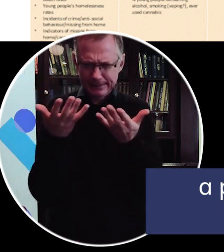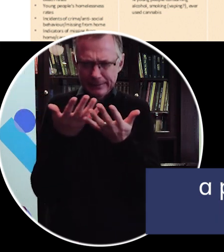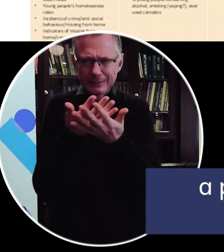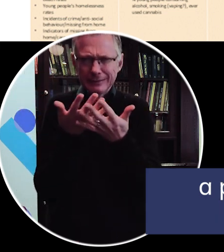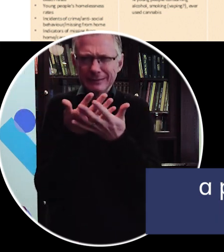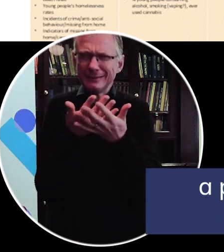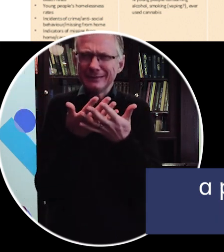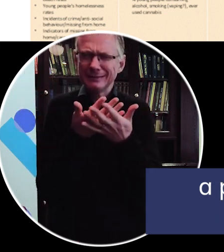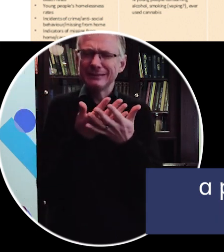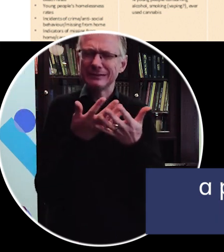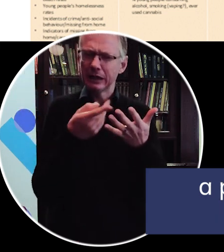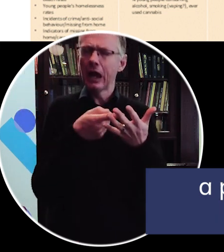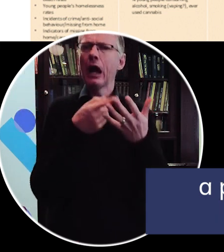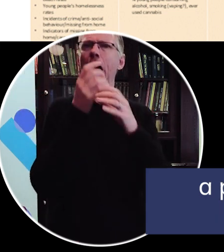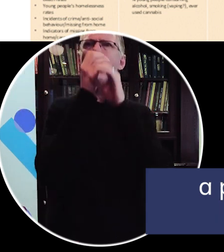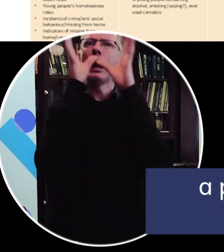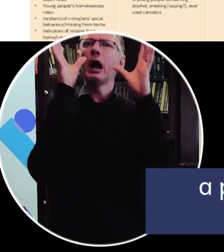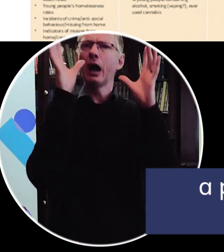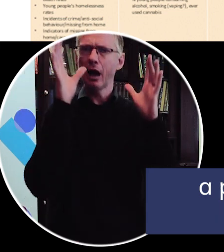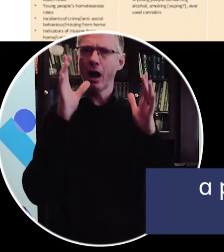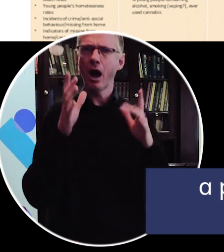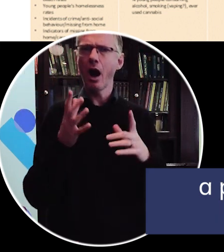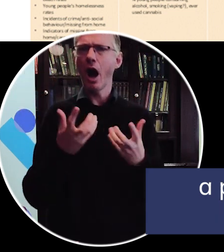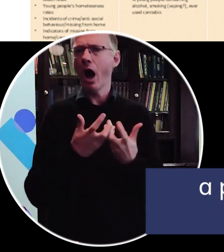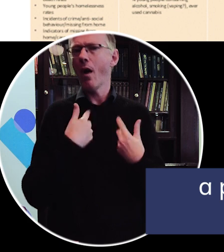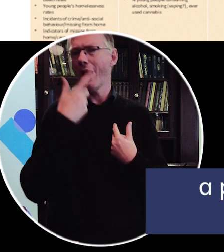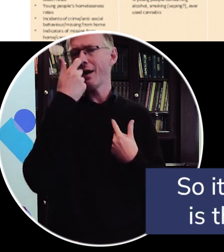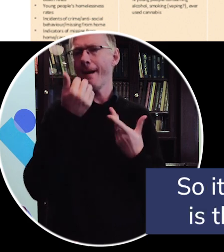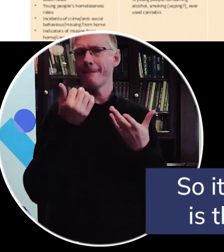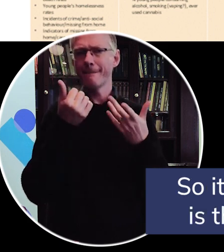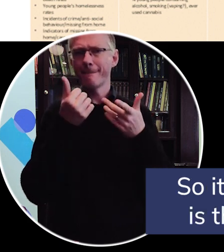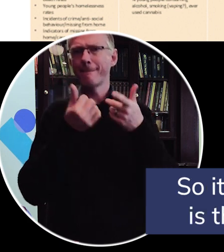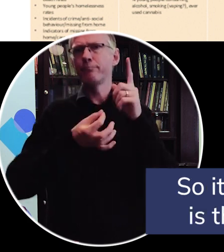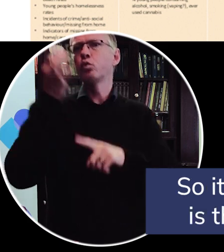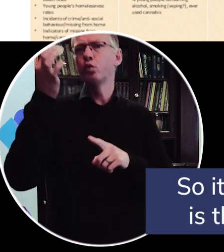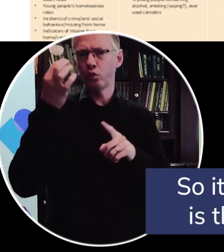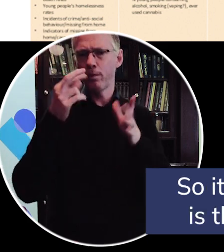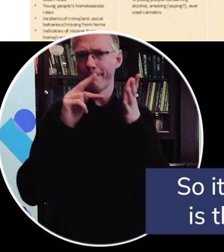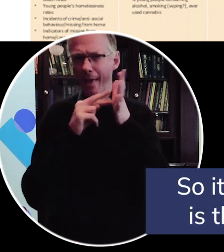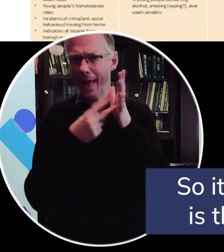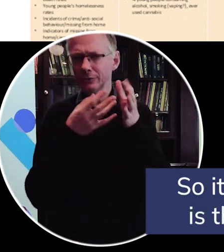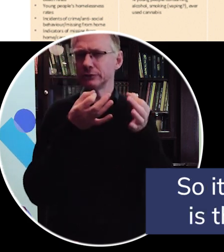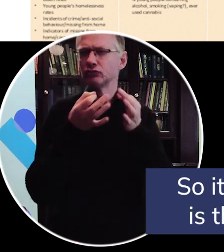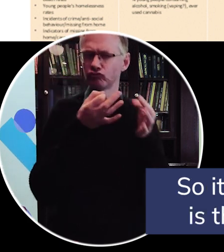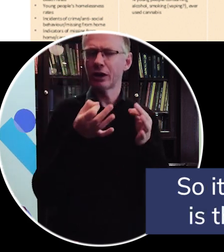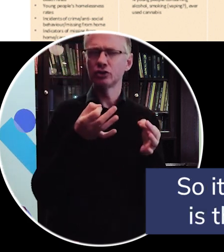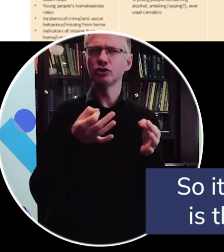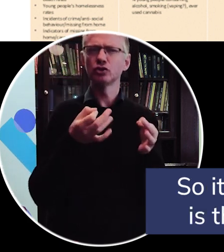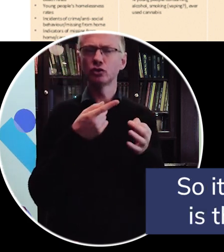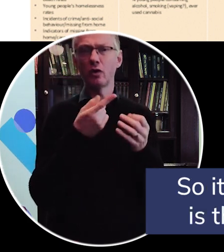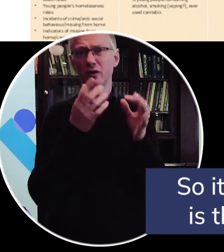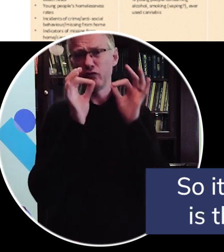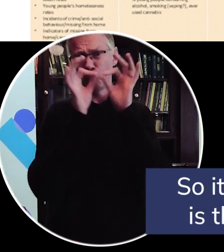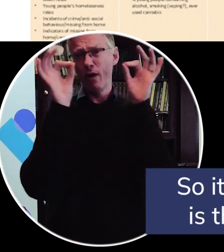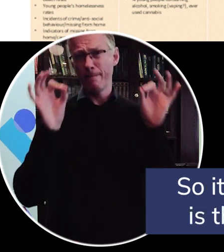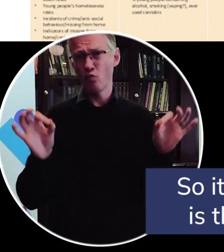of that sort of gives you the background for plans and strategies. So it is an outcomes framework, but it is, hopefully